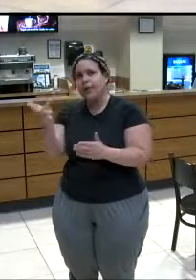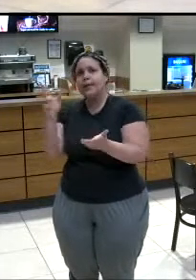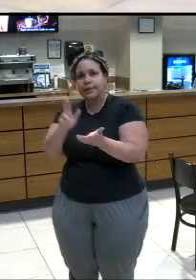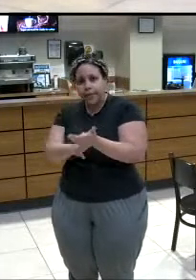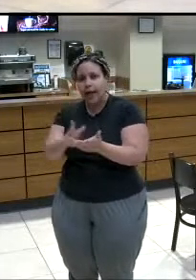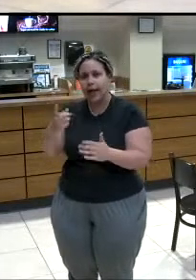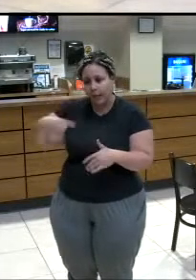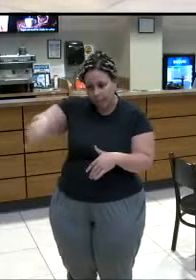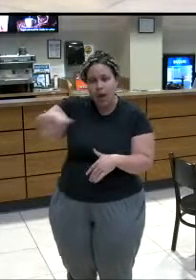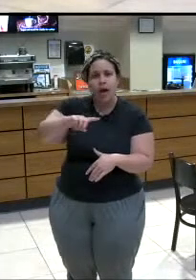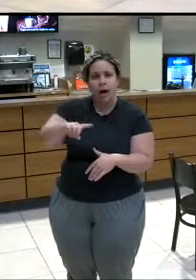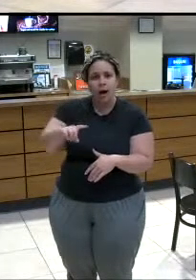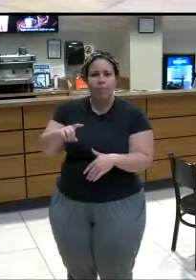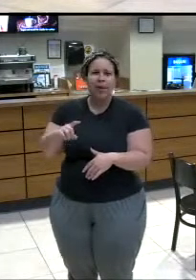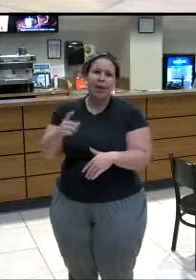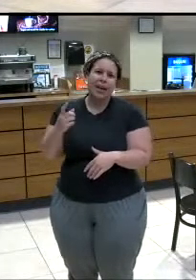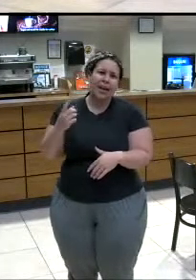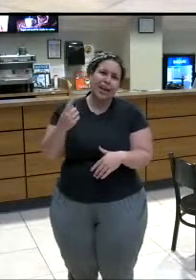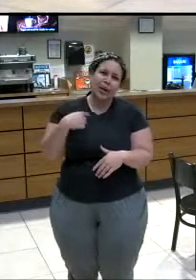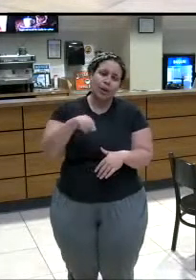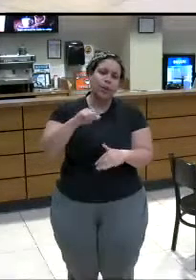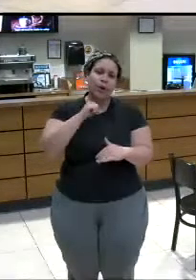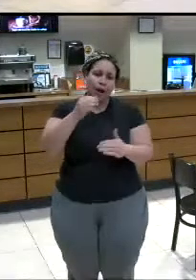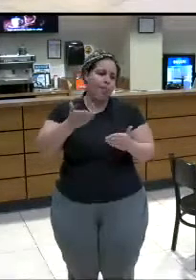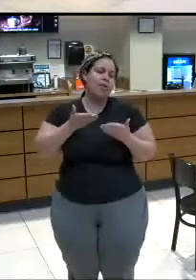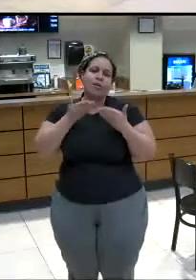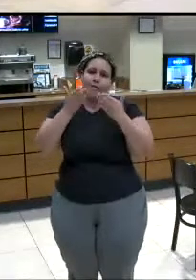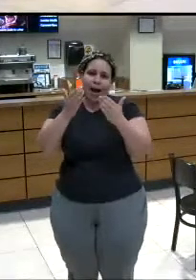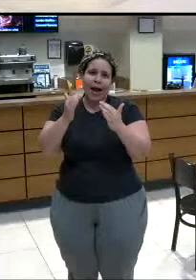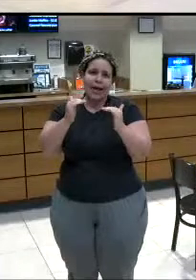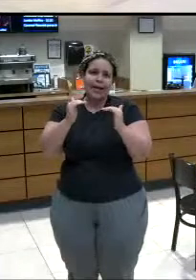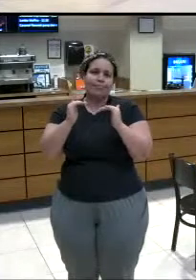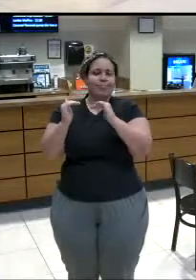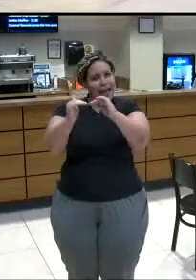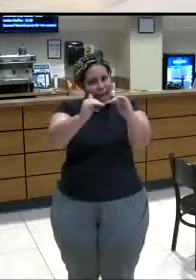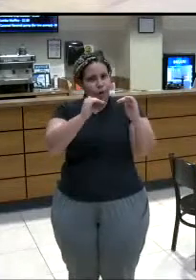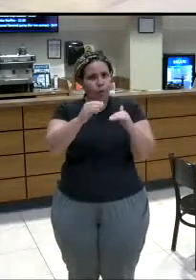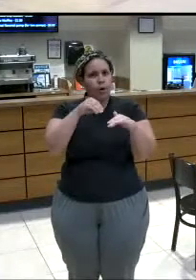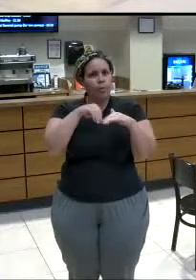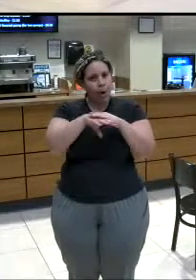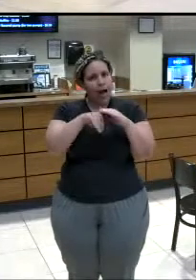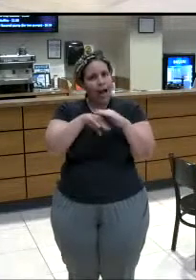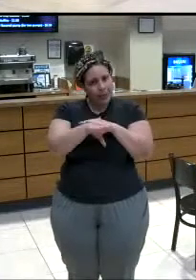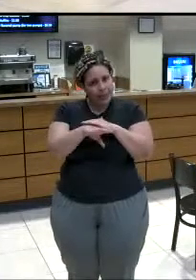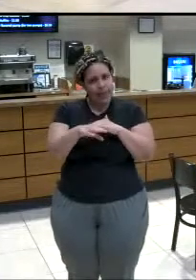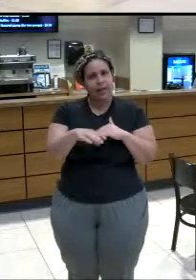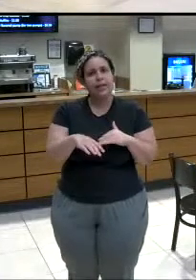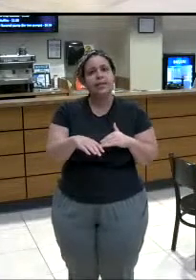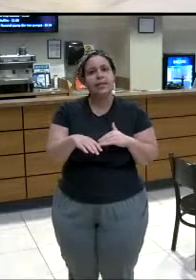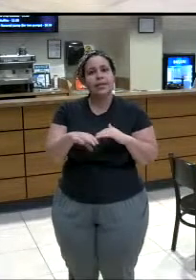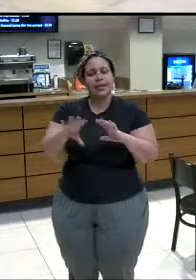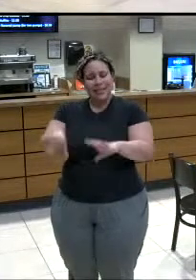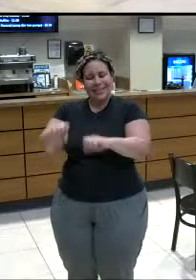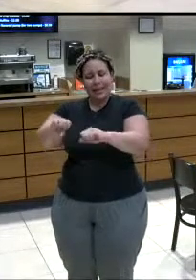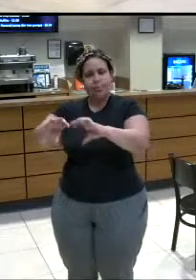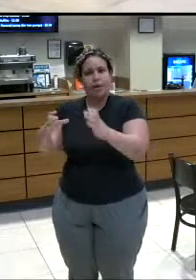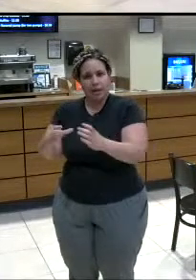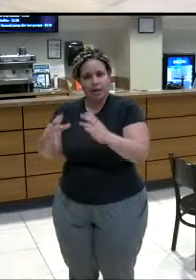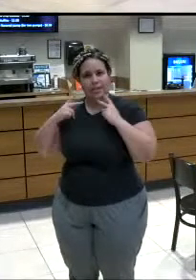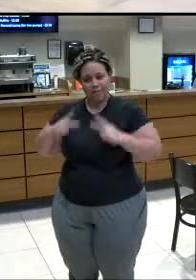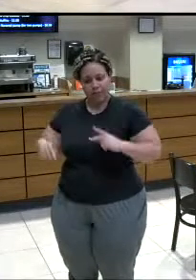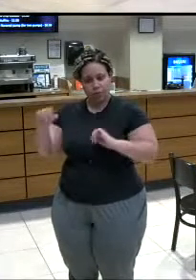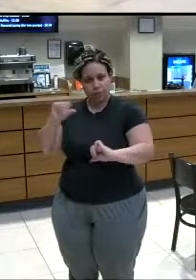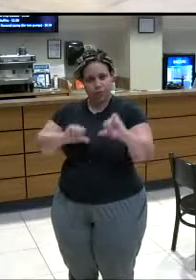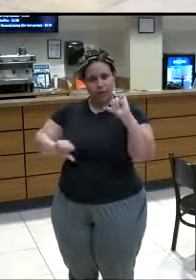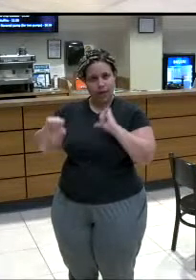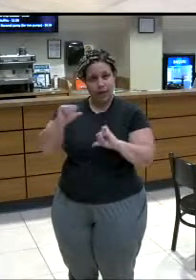unintentionally not providing equitable access to physical science, because if you were not aware that those classes were the same